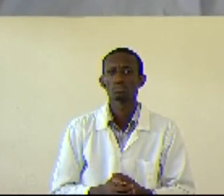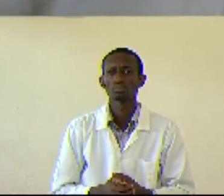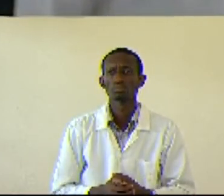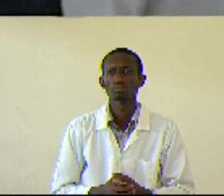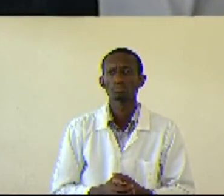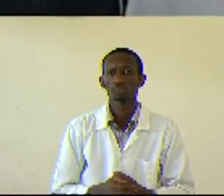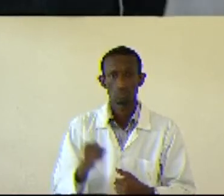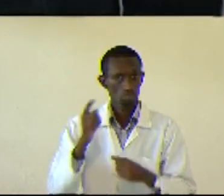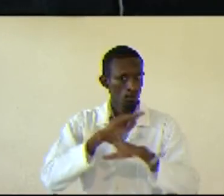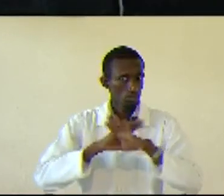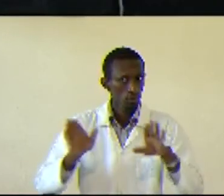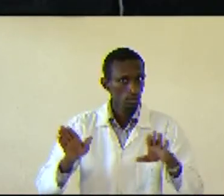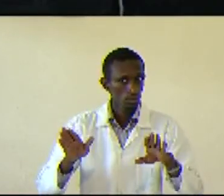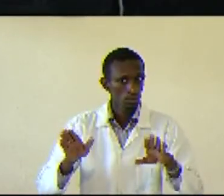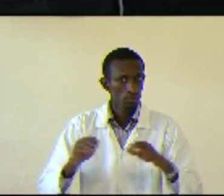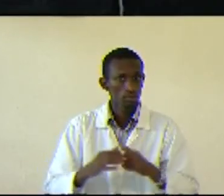Are you done?